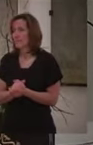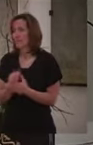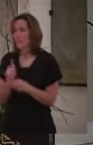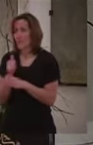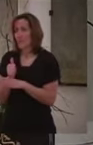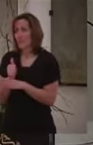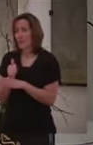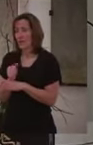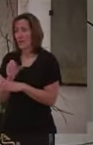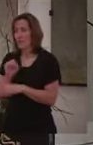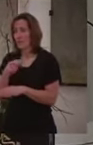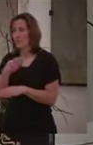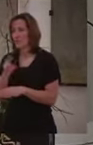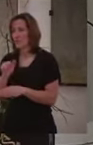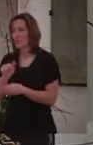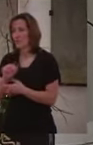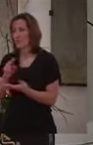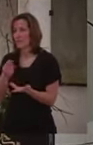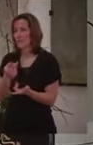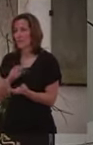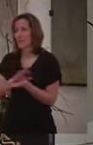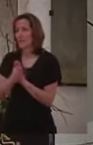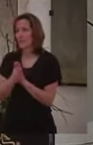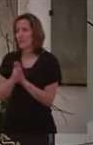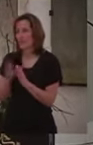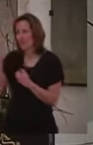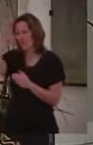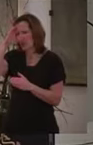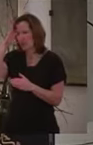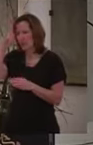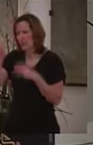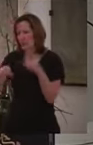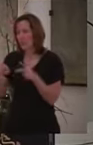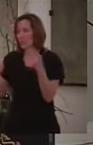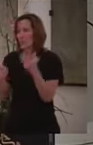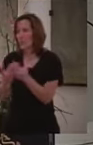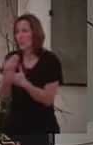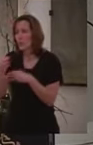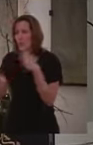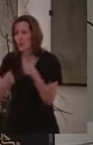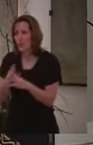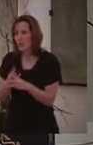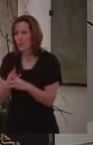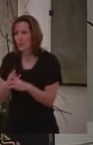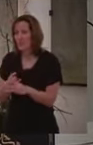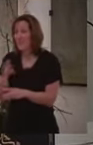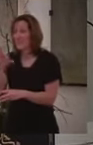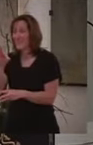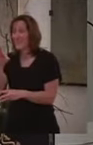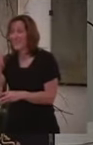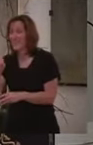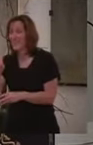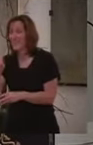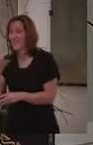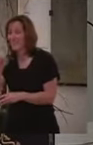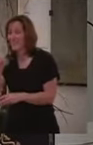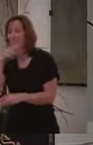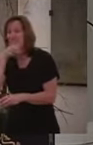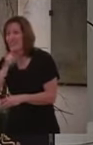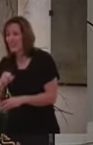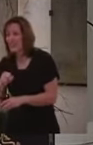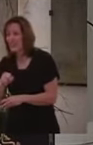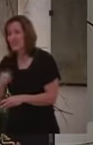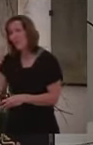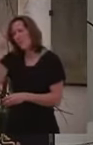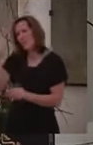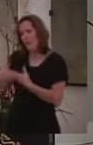So Abraham and Sarah become aliens in a strange new world. Well into their 90s, they find themselves thinking